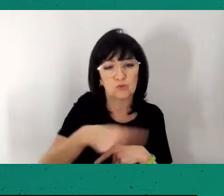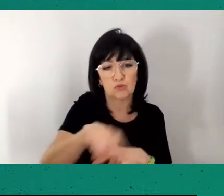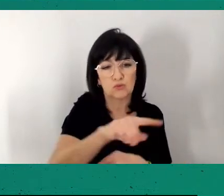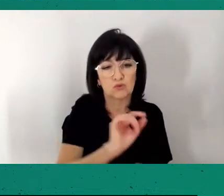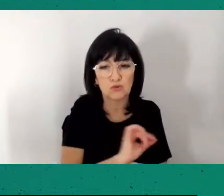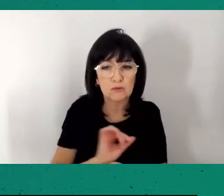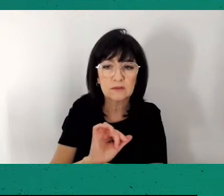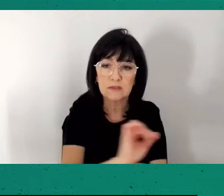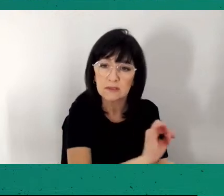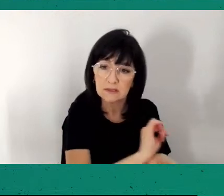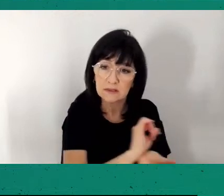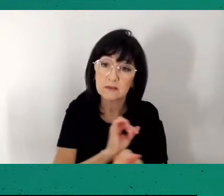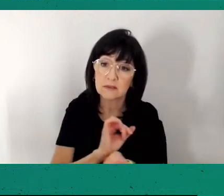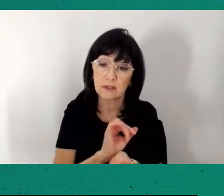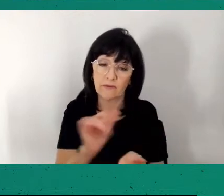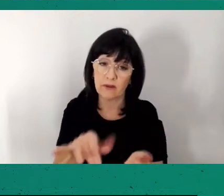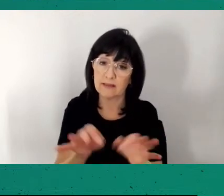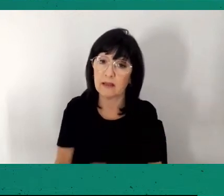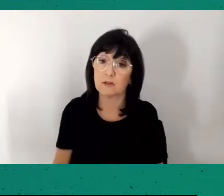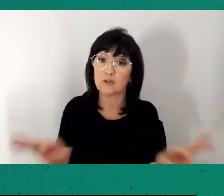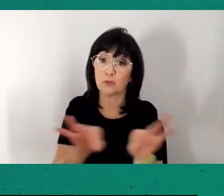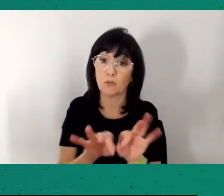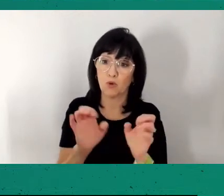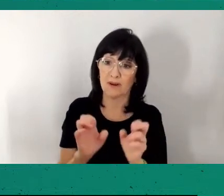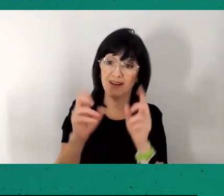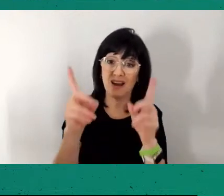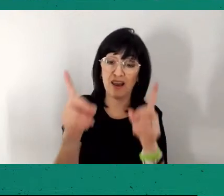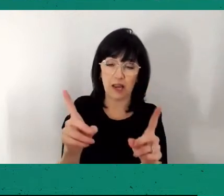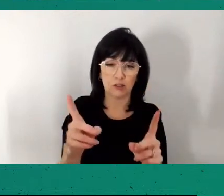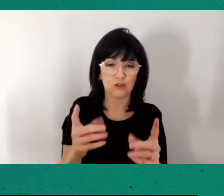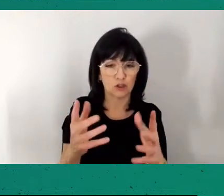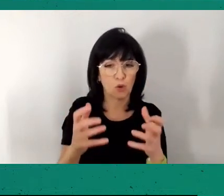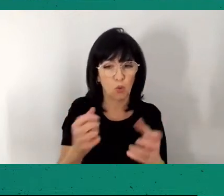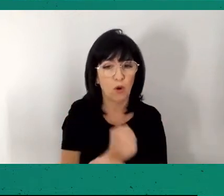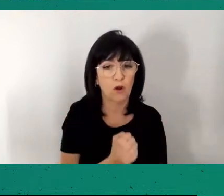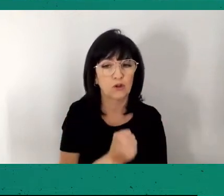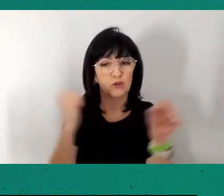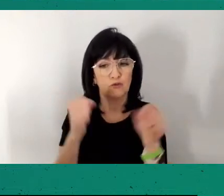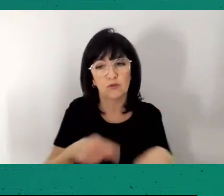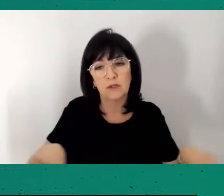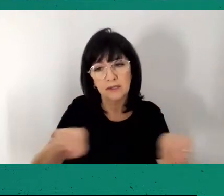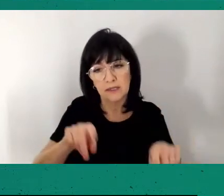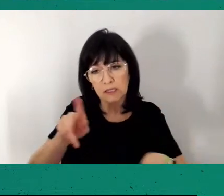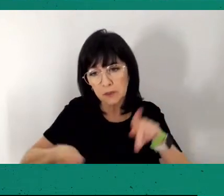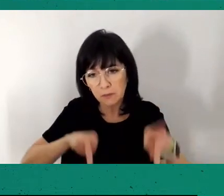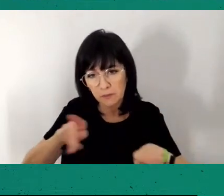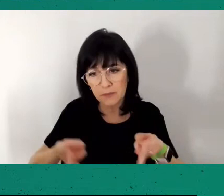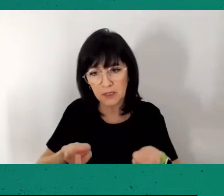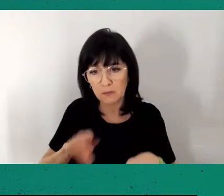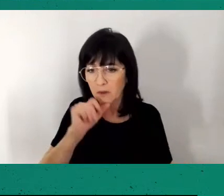Fox's view, was an important step towards emancipation, both in body and in spirit.